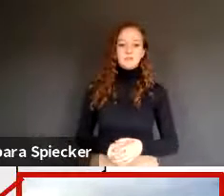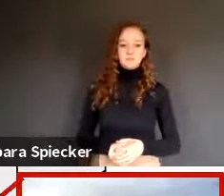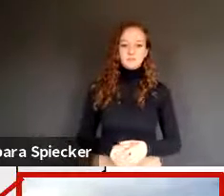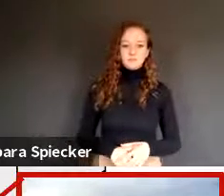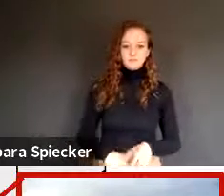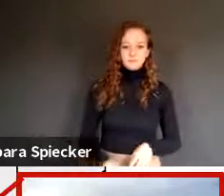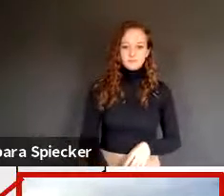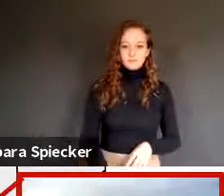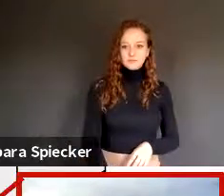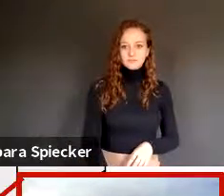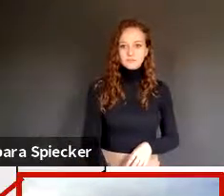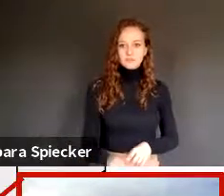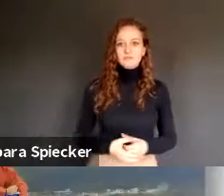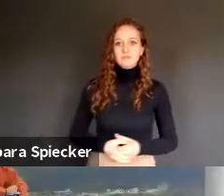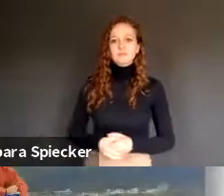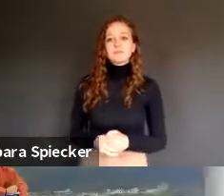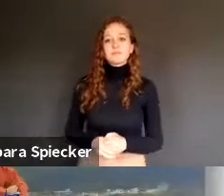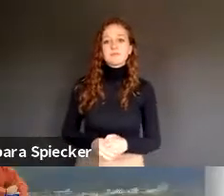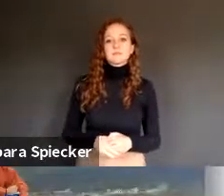upwelling in southern Oregon.